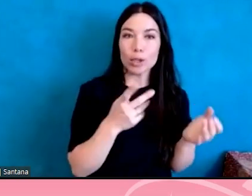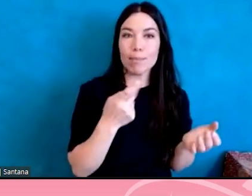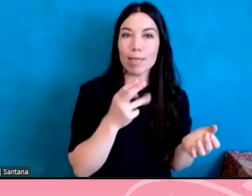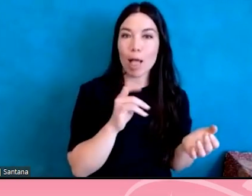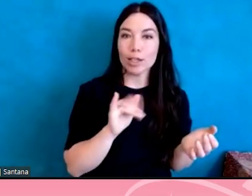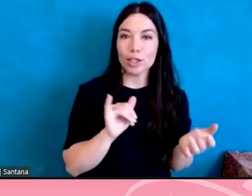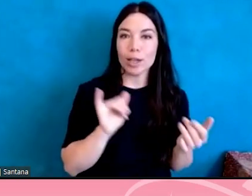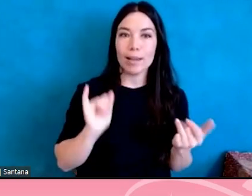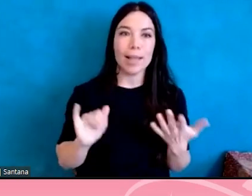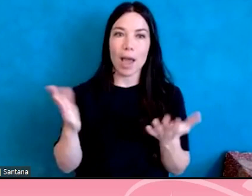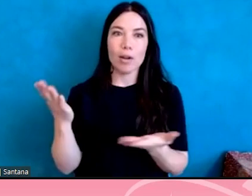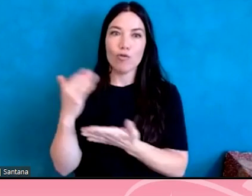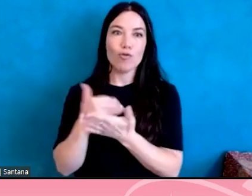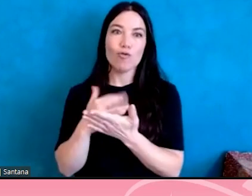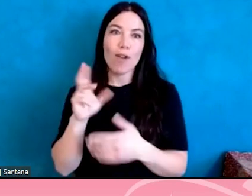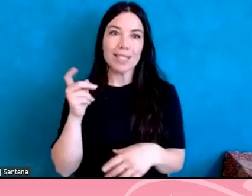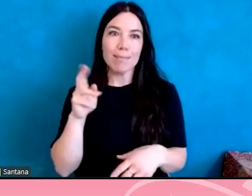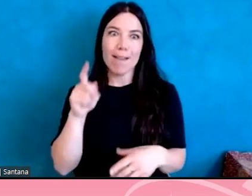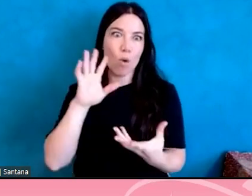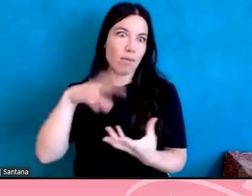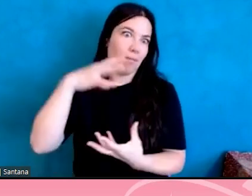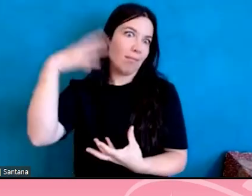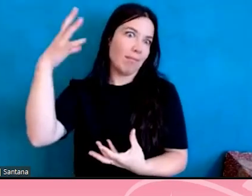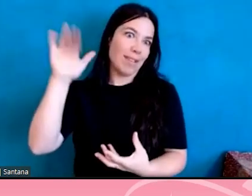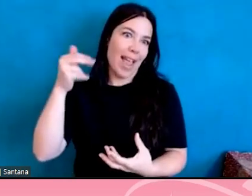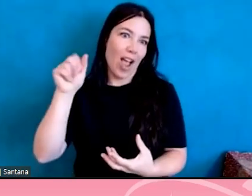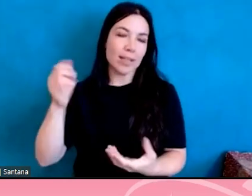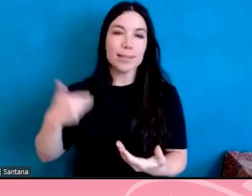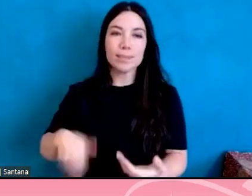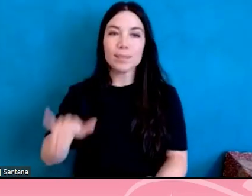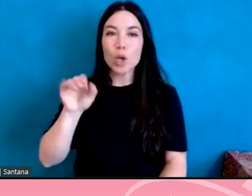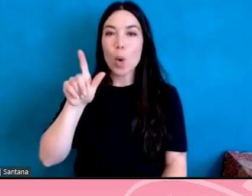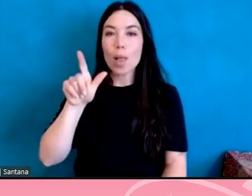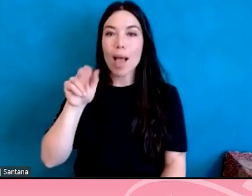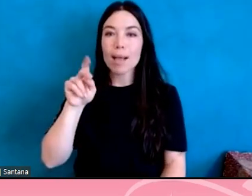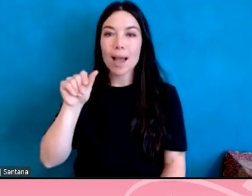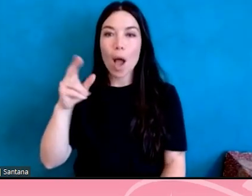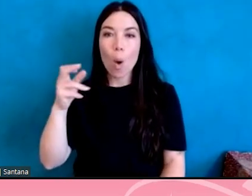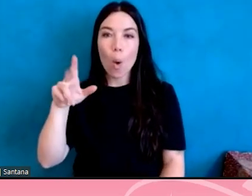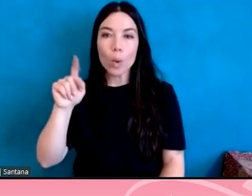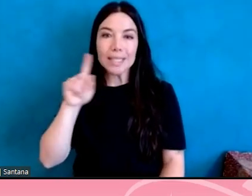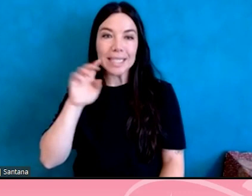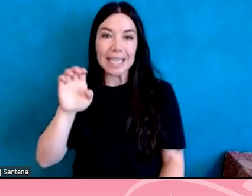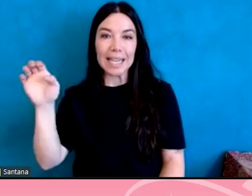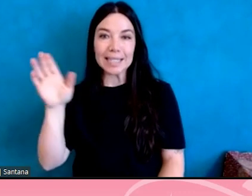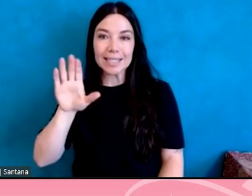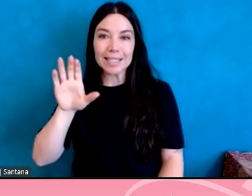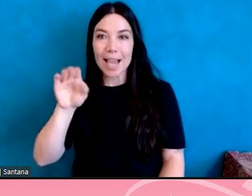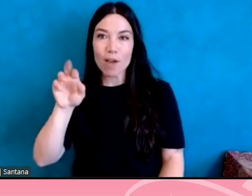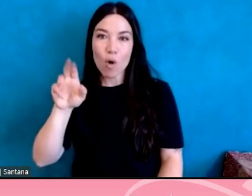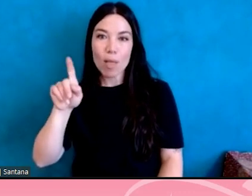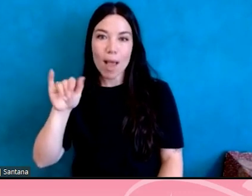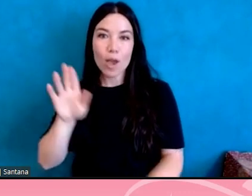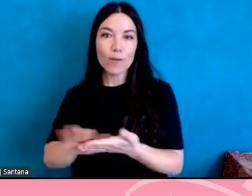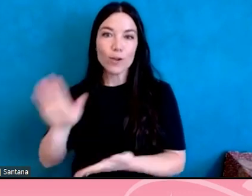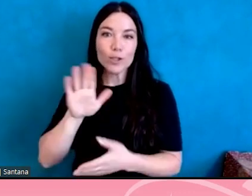I'm an associate professor in communication sciences and disorders at East Carolina University in Greenville. I am a speech-language pathologist